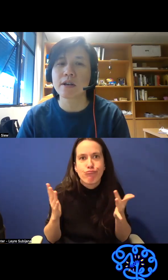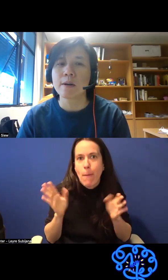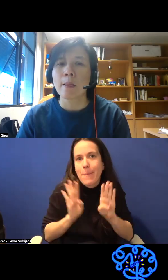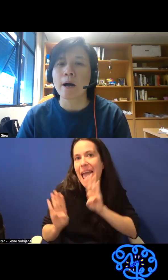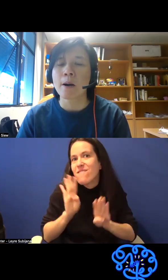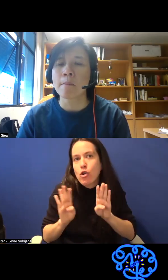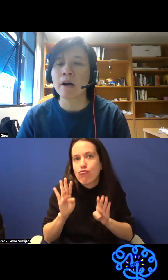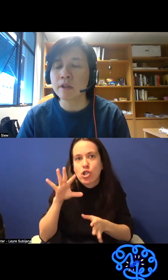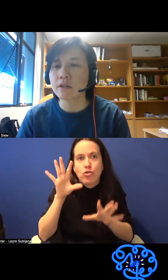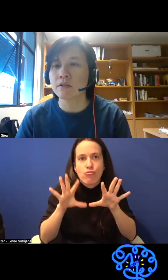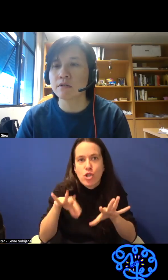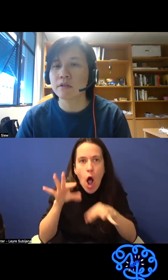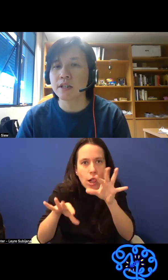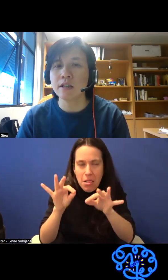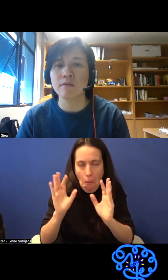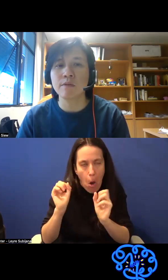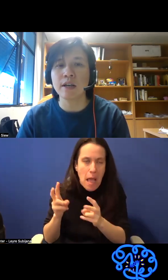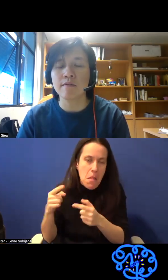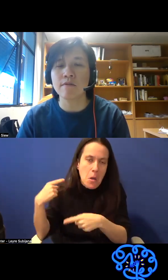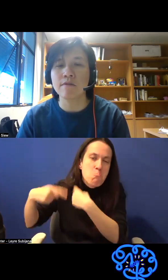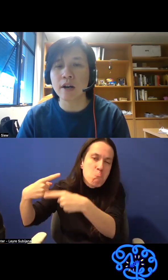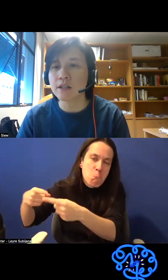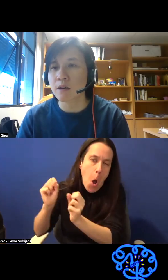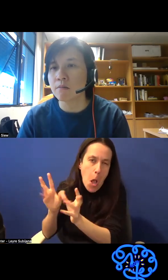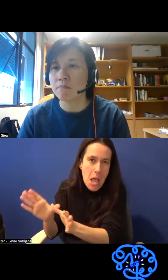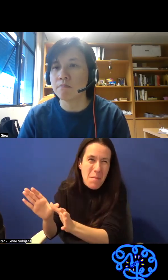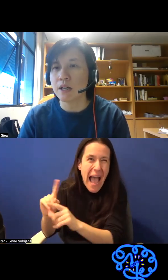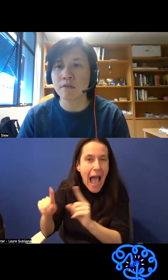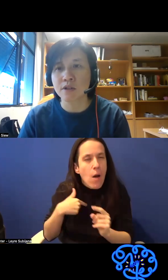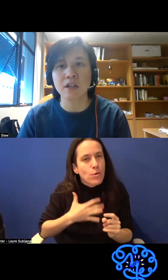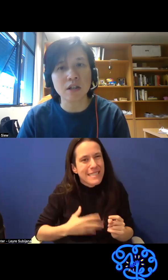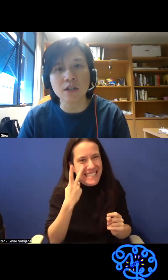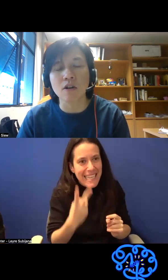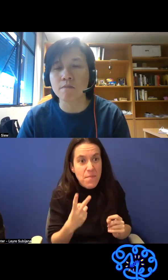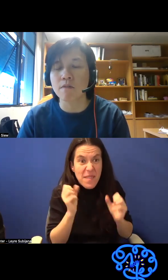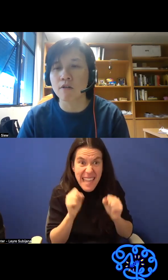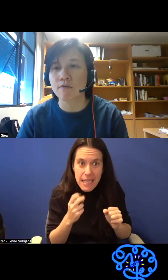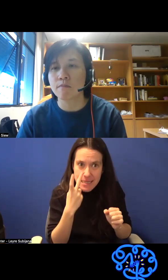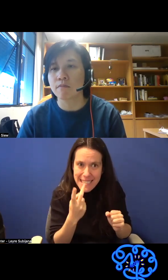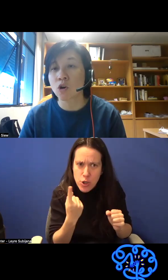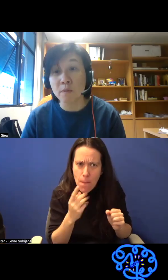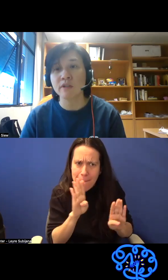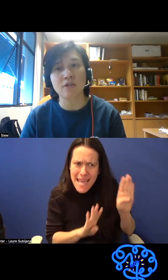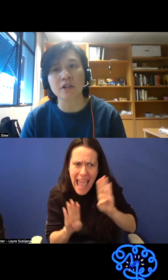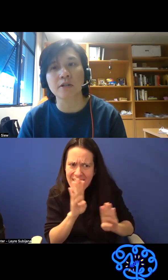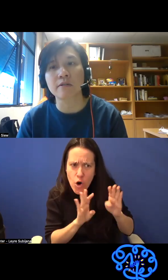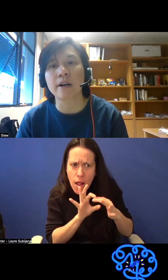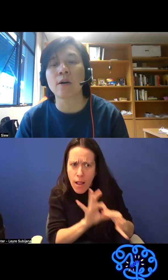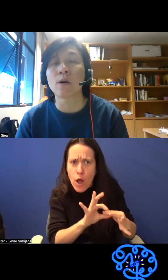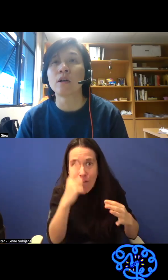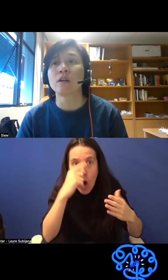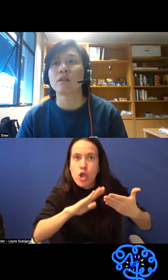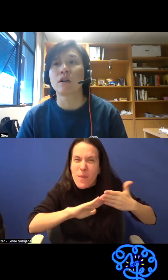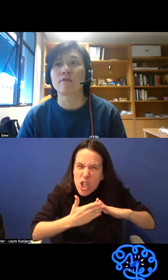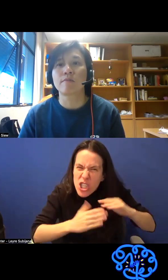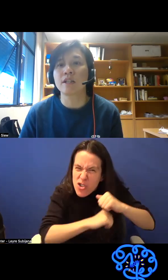results. But I wanted to see if we can find some behavioral signatures of community structure, right?